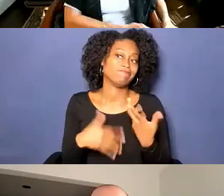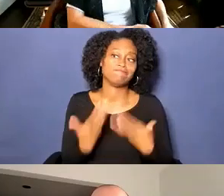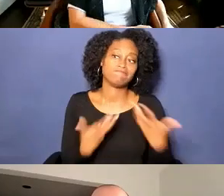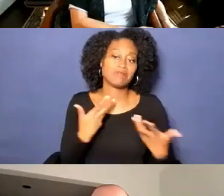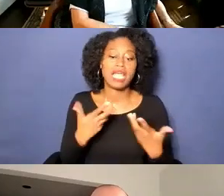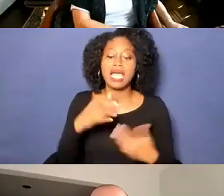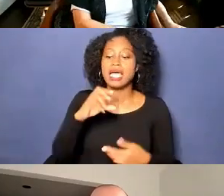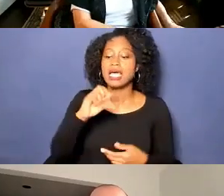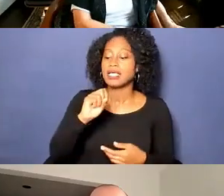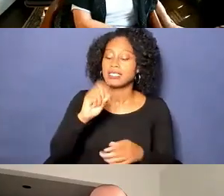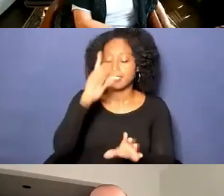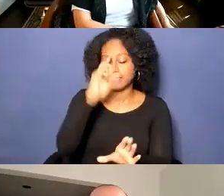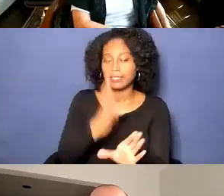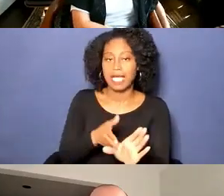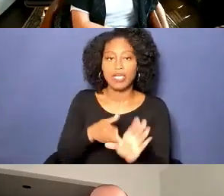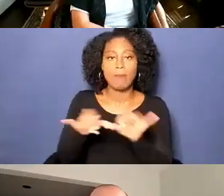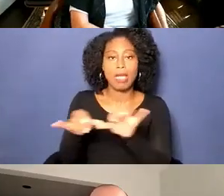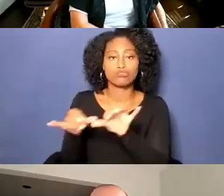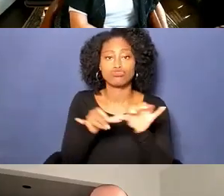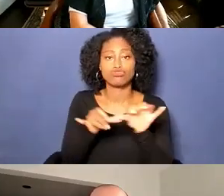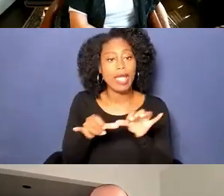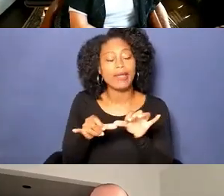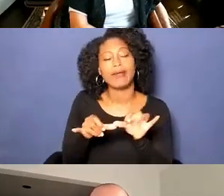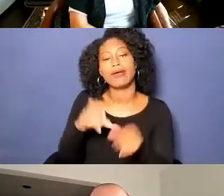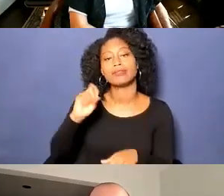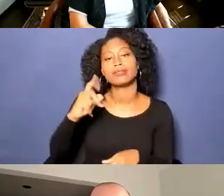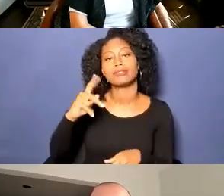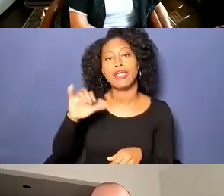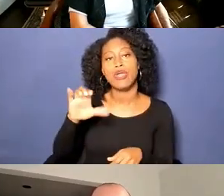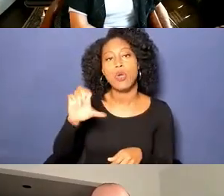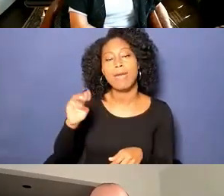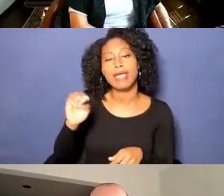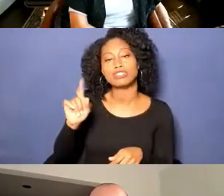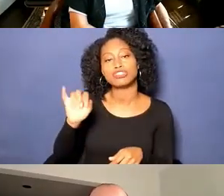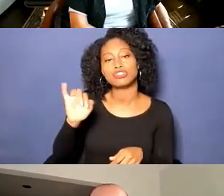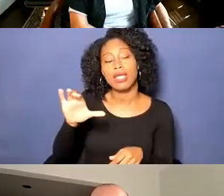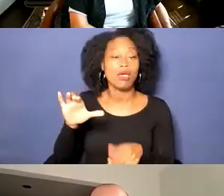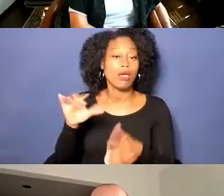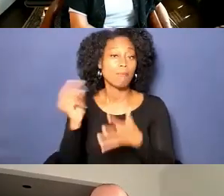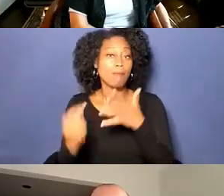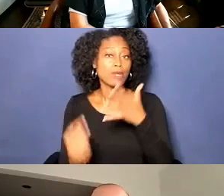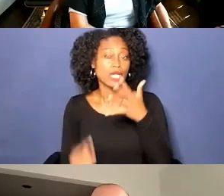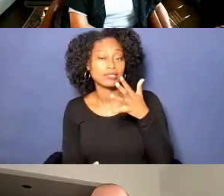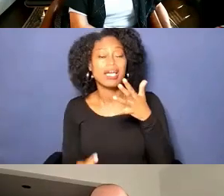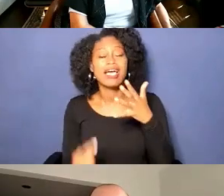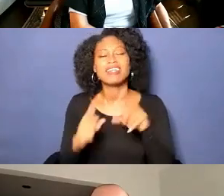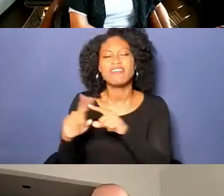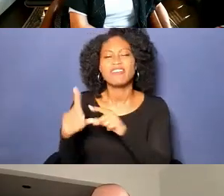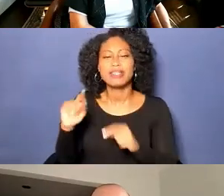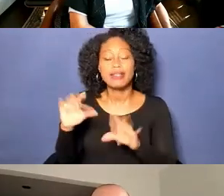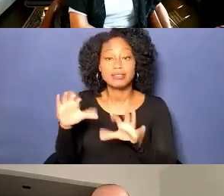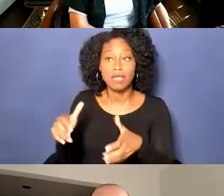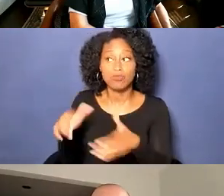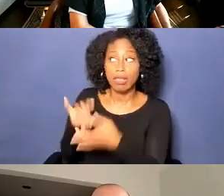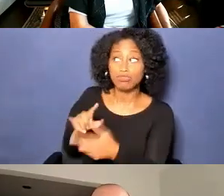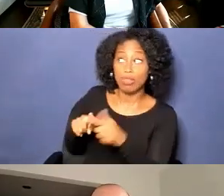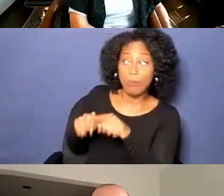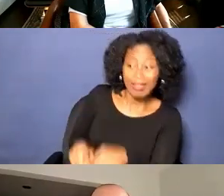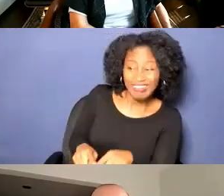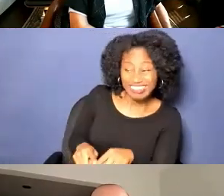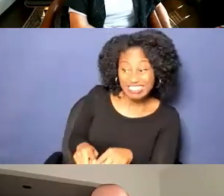psychometric properties of different kinds of data sets and what they mean with respect to the reliability of what they're supposed to